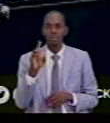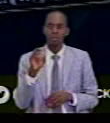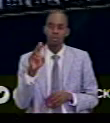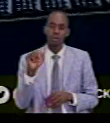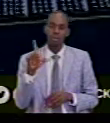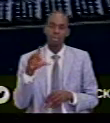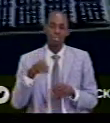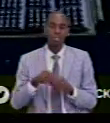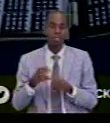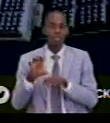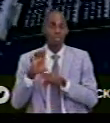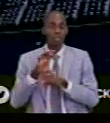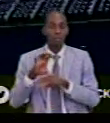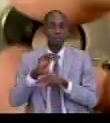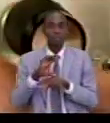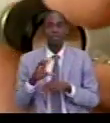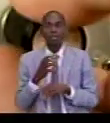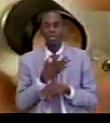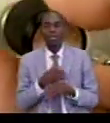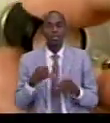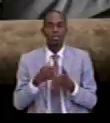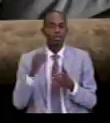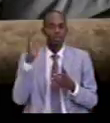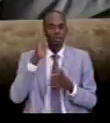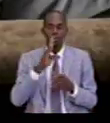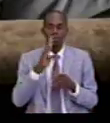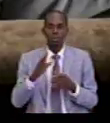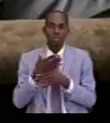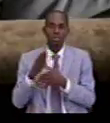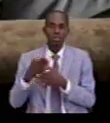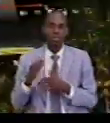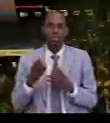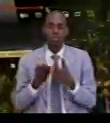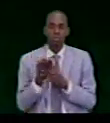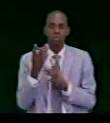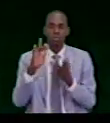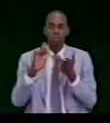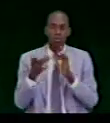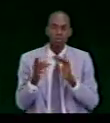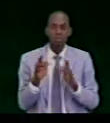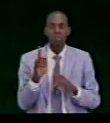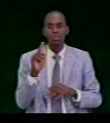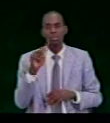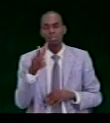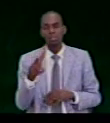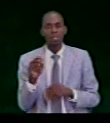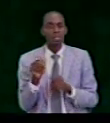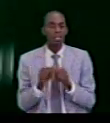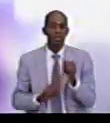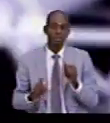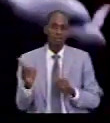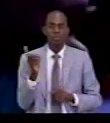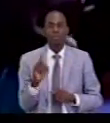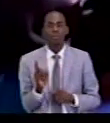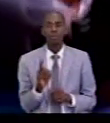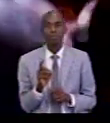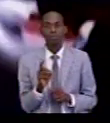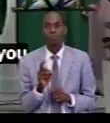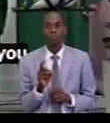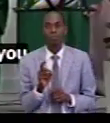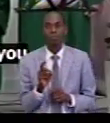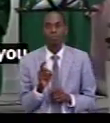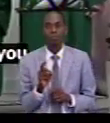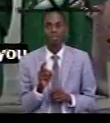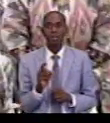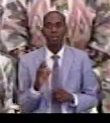transmitted worldwide through satellite, radio, TV, and all our social media platforms. Be refreshed